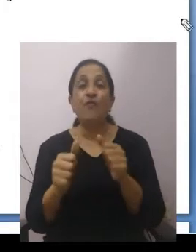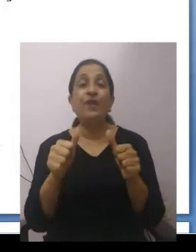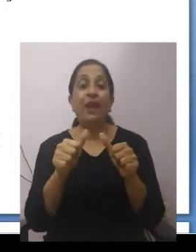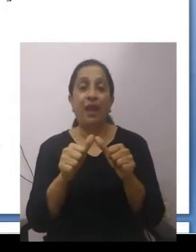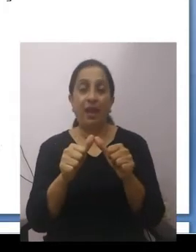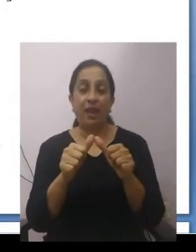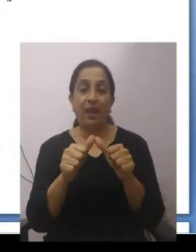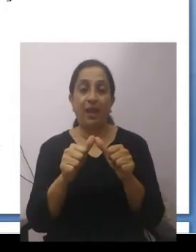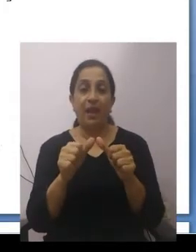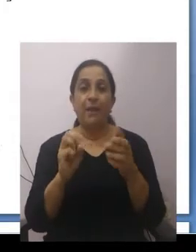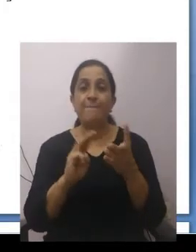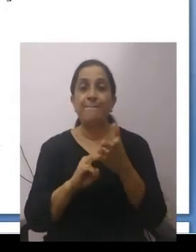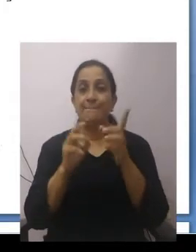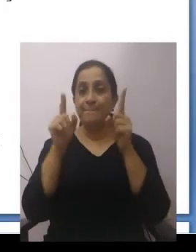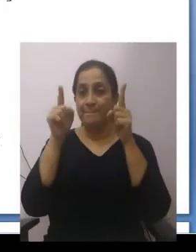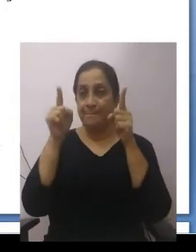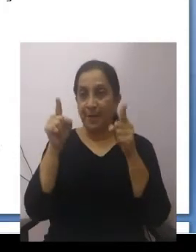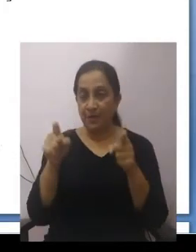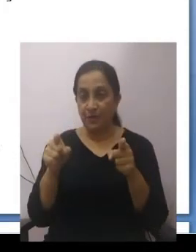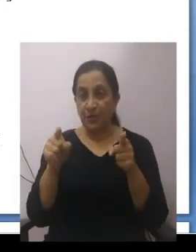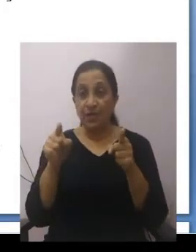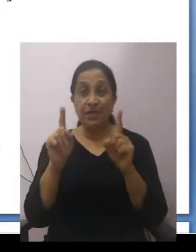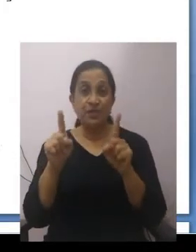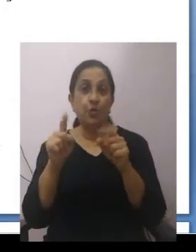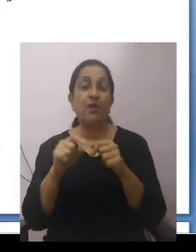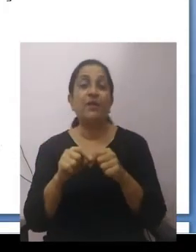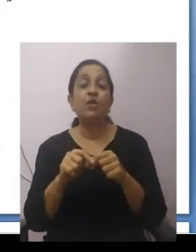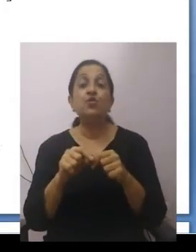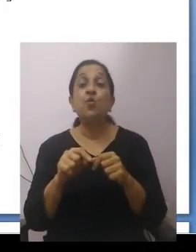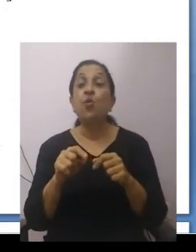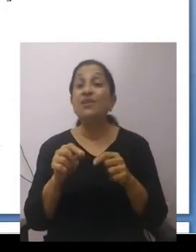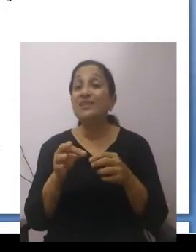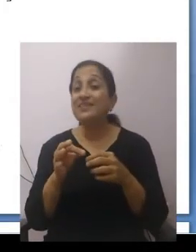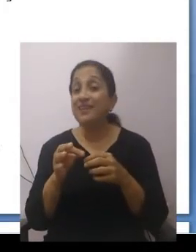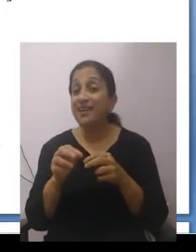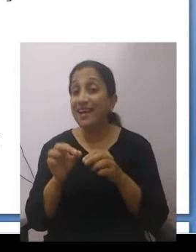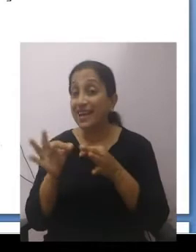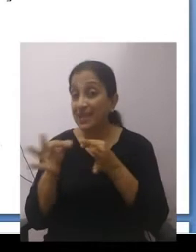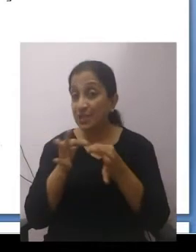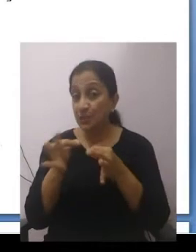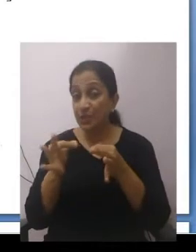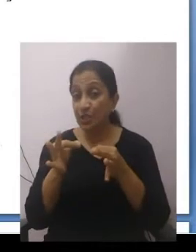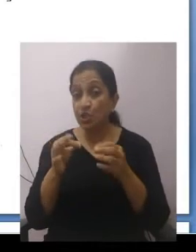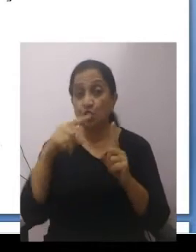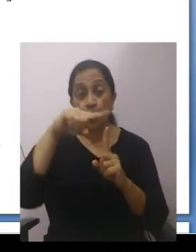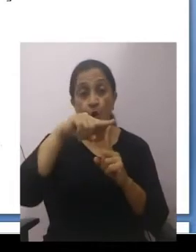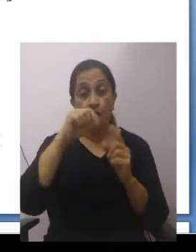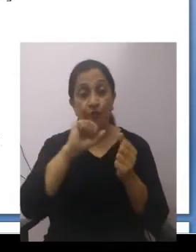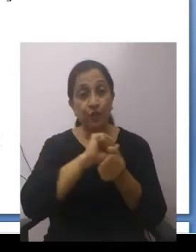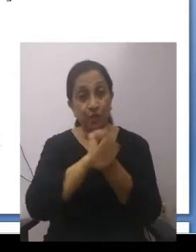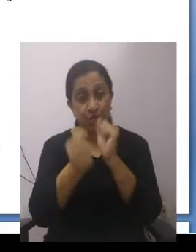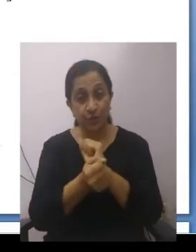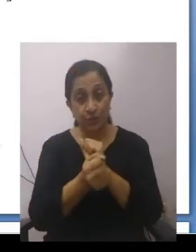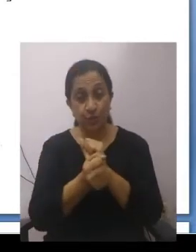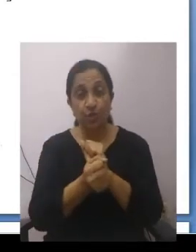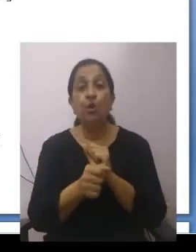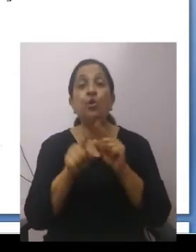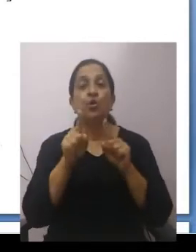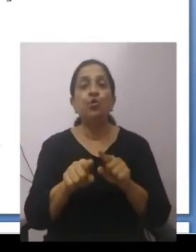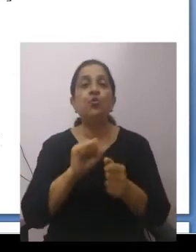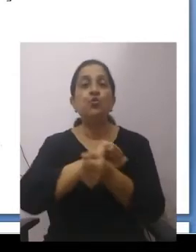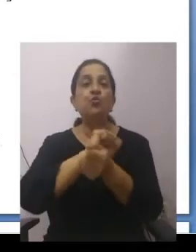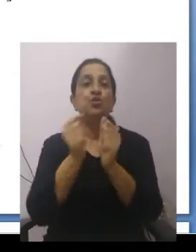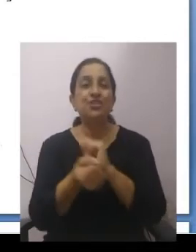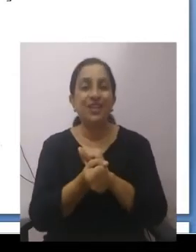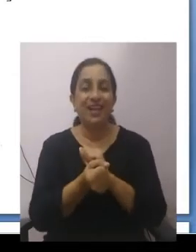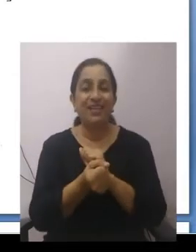A is the question. Now transpose is defined as you put the rows